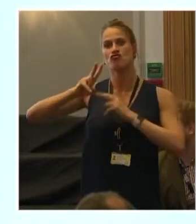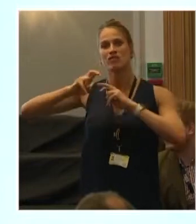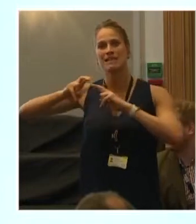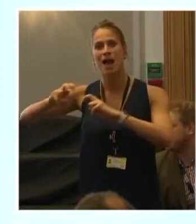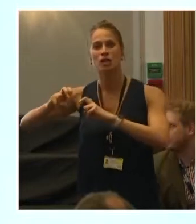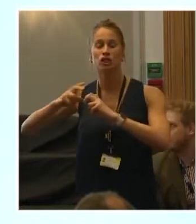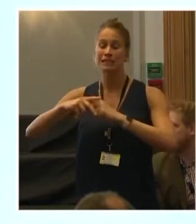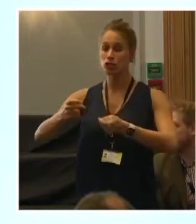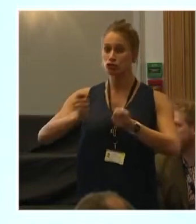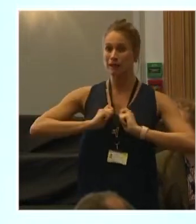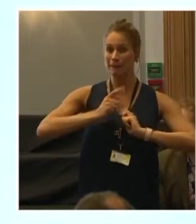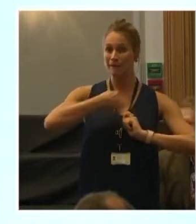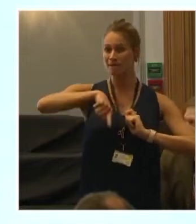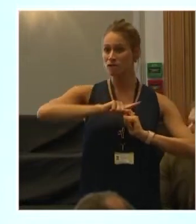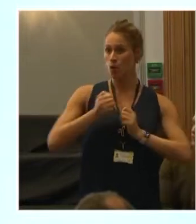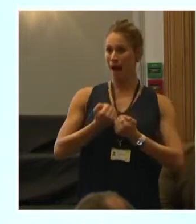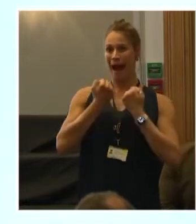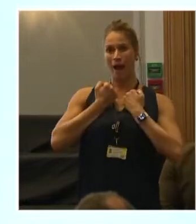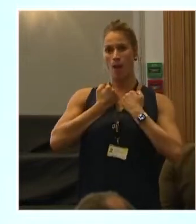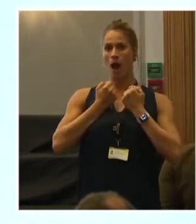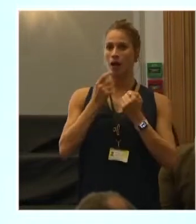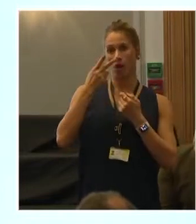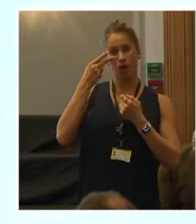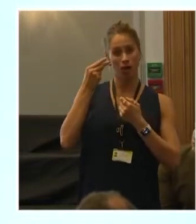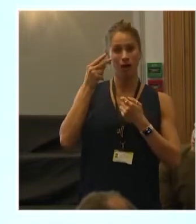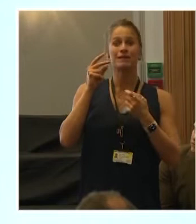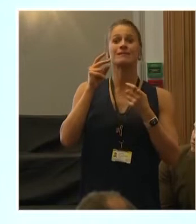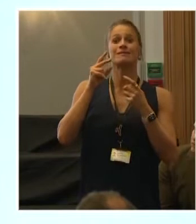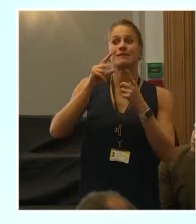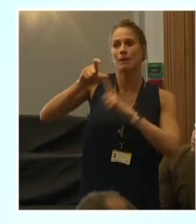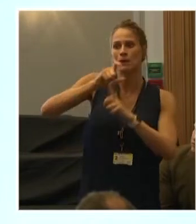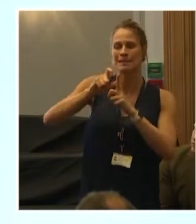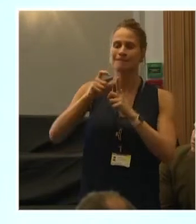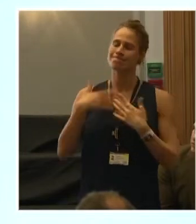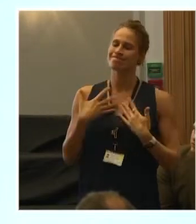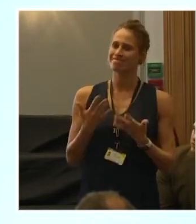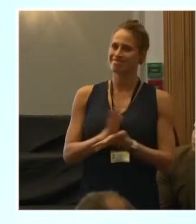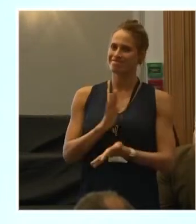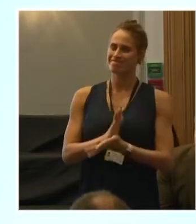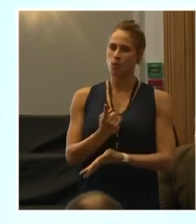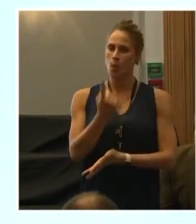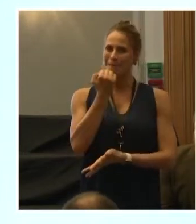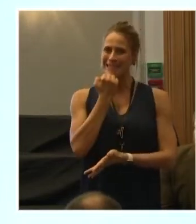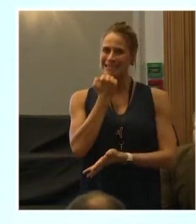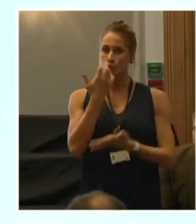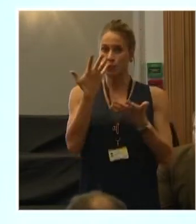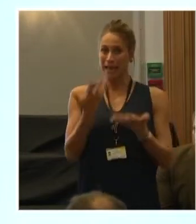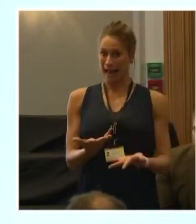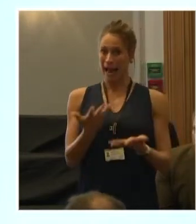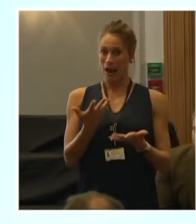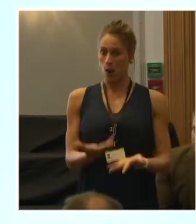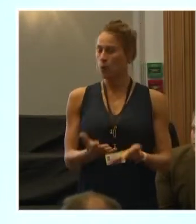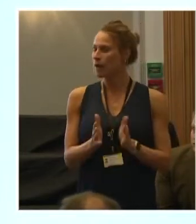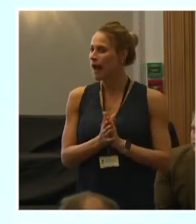IRD community exclusively. And I'm privileged to give you an update on where we are now and the